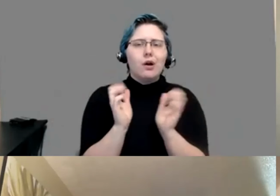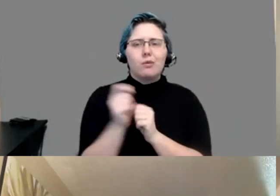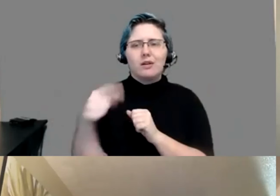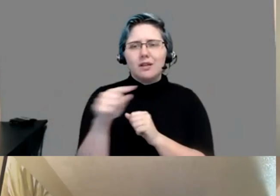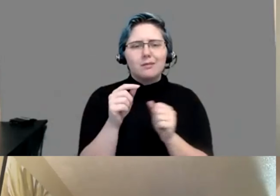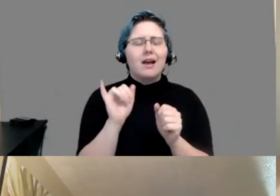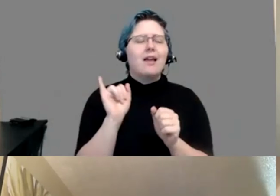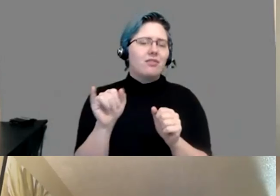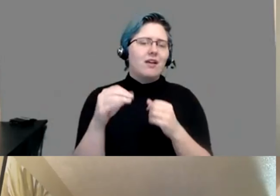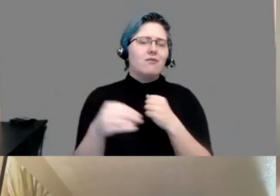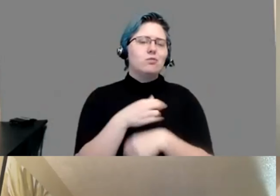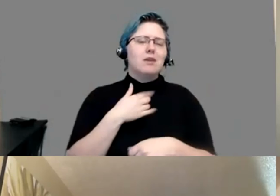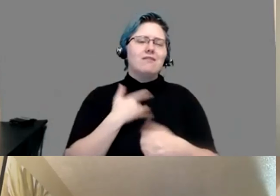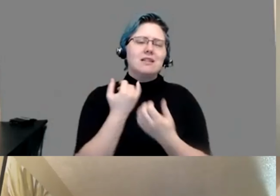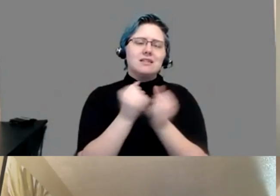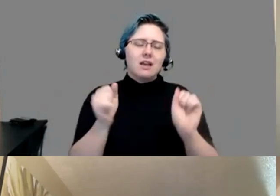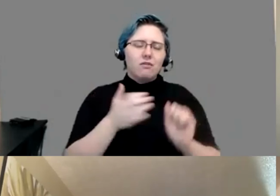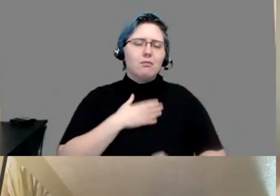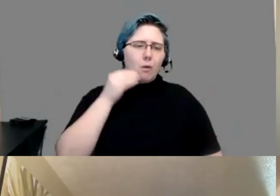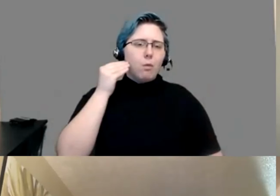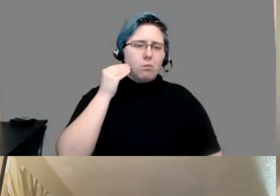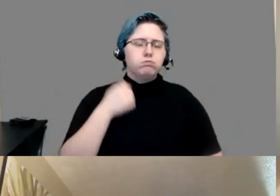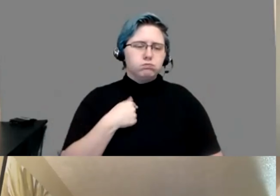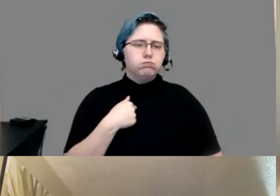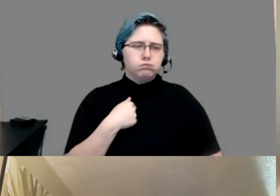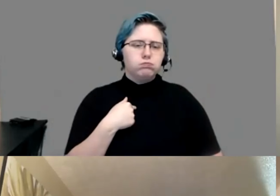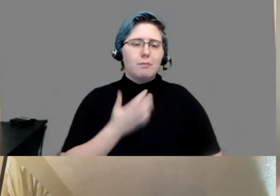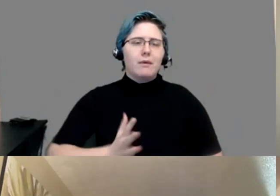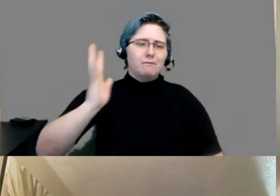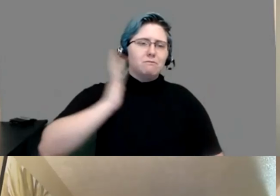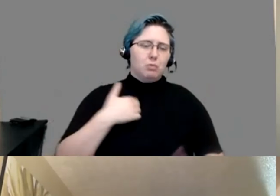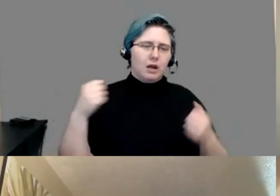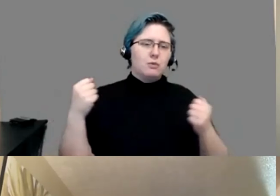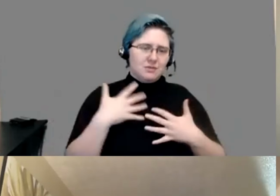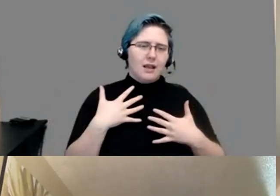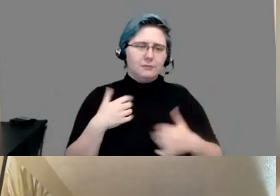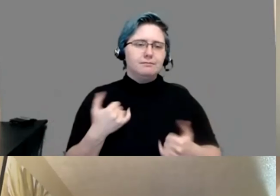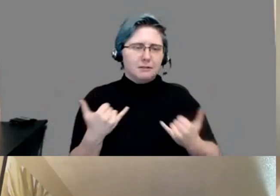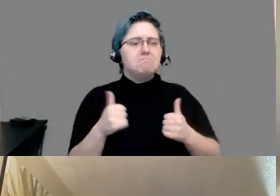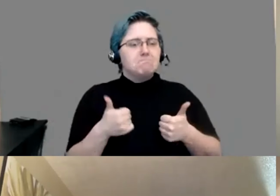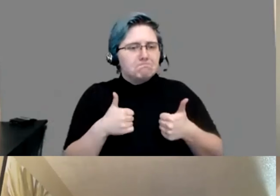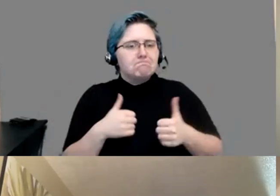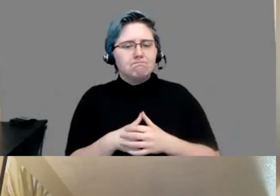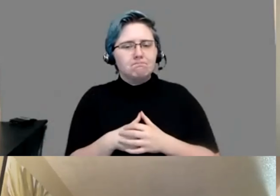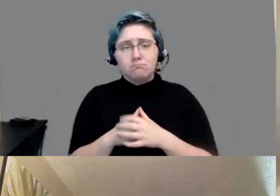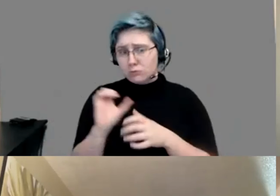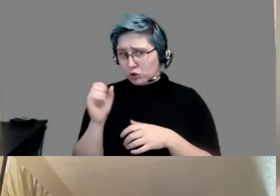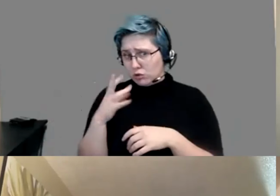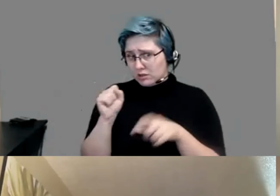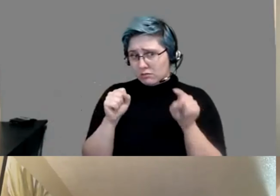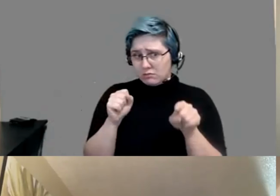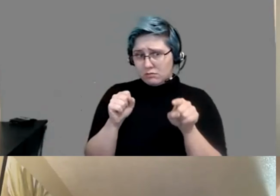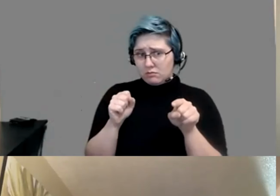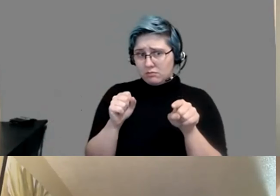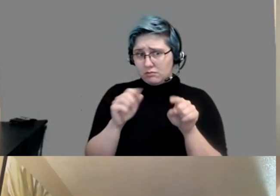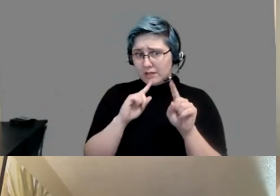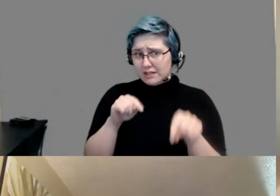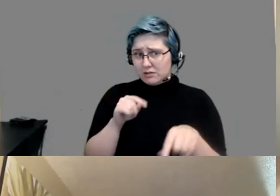me feel safe in my home because I used to be scared. How about you, Chris? You got an answer to